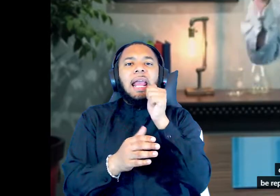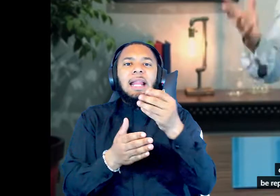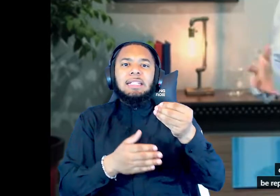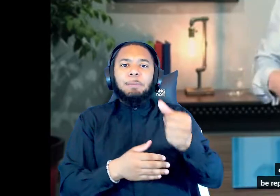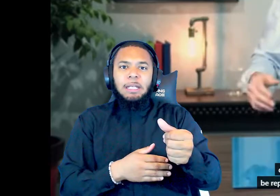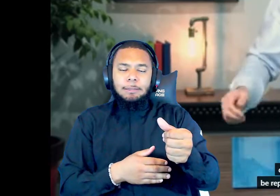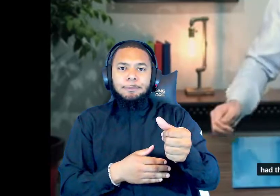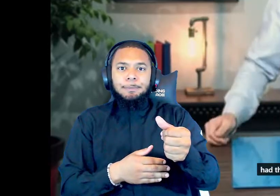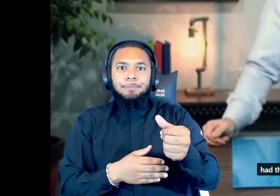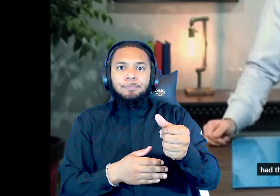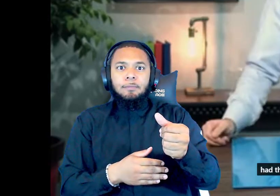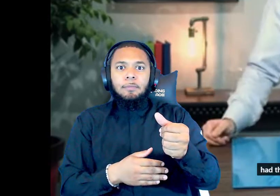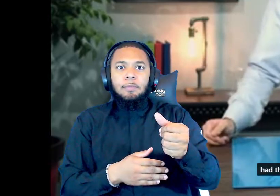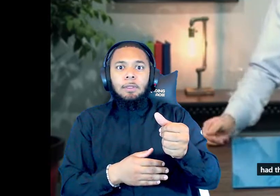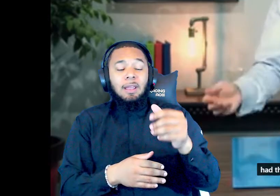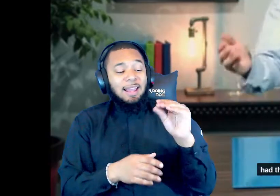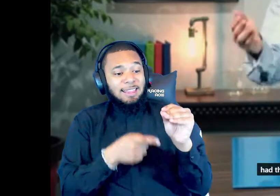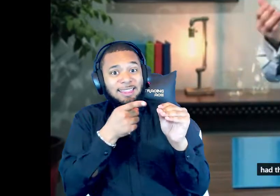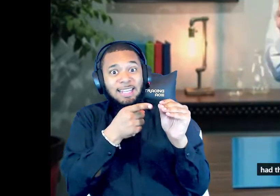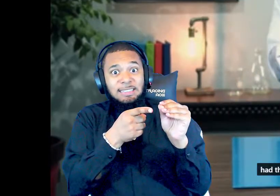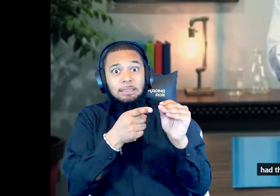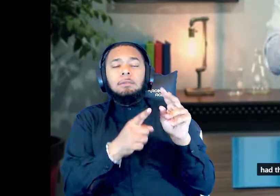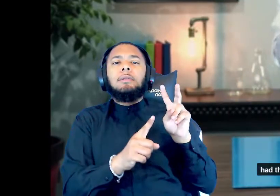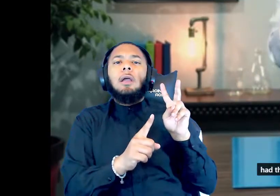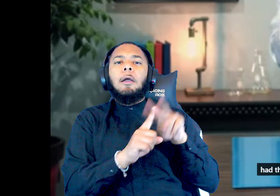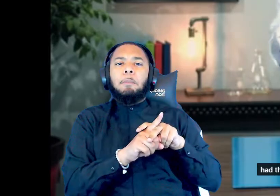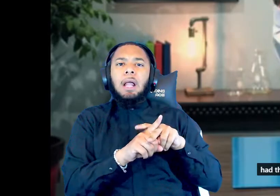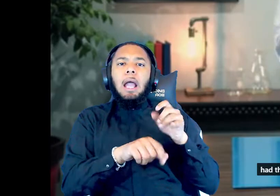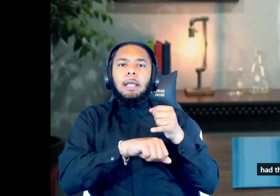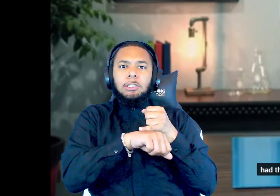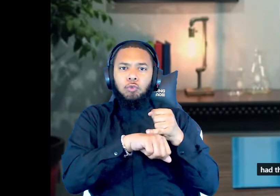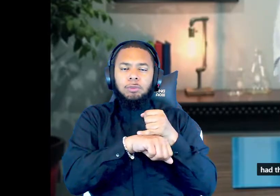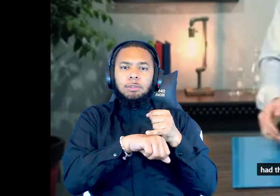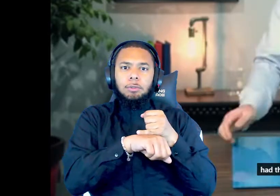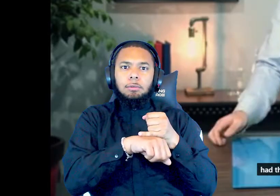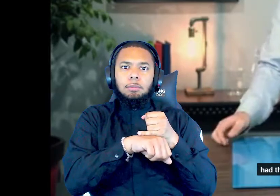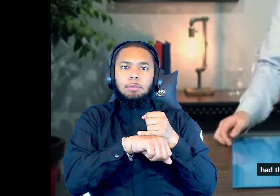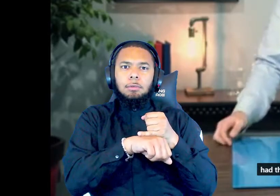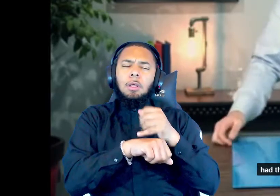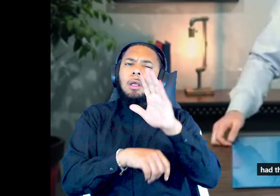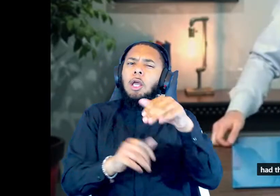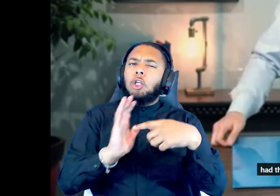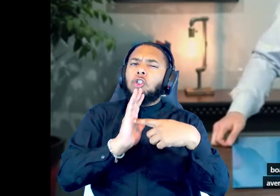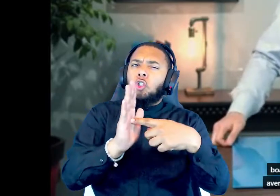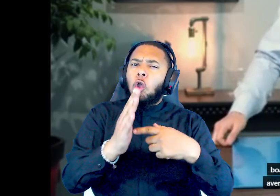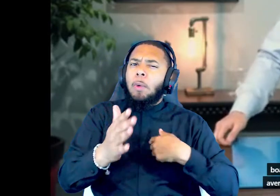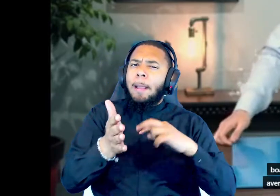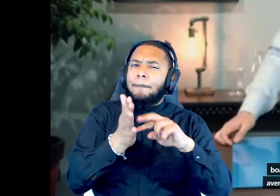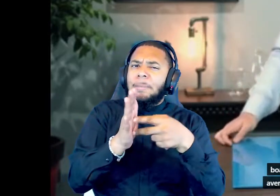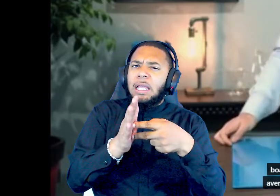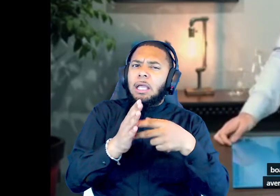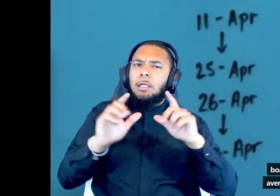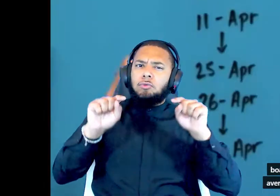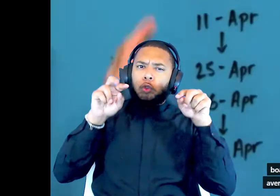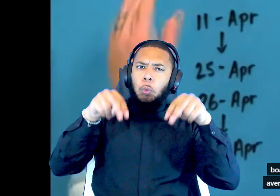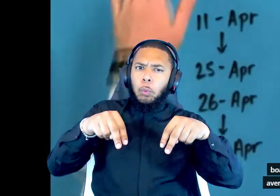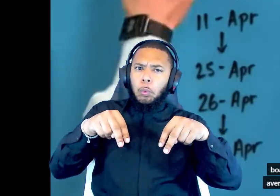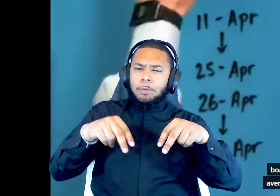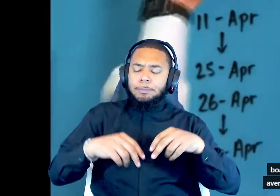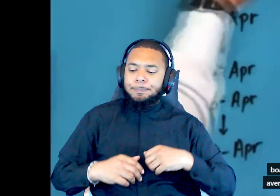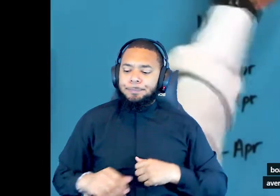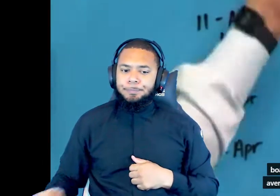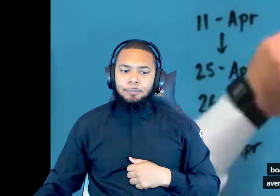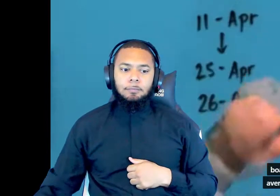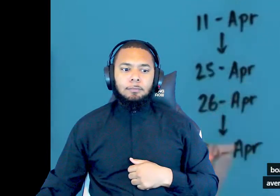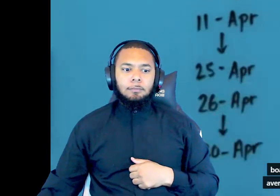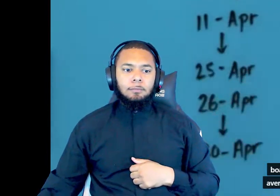all the purchases you had throughout that month. To illuminate this, let's take a look at the board below. So we're looking at